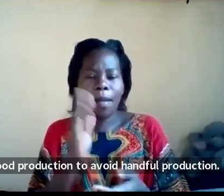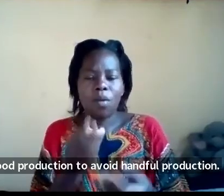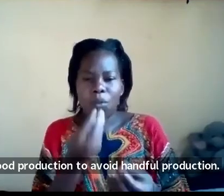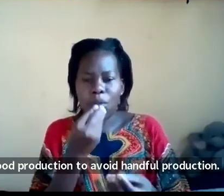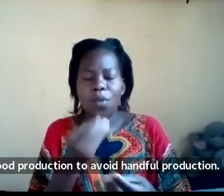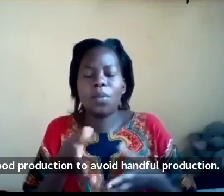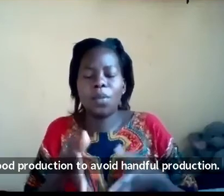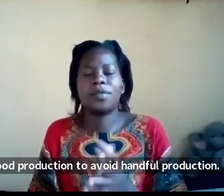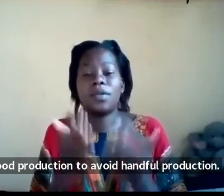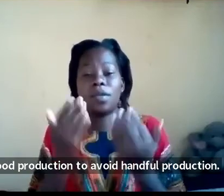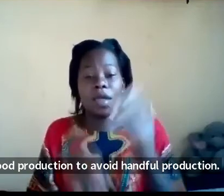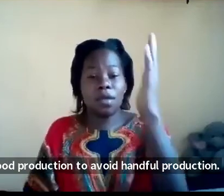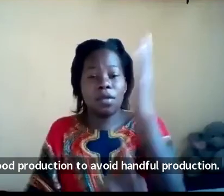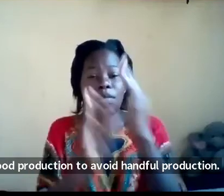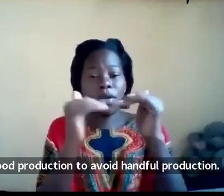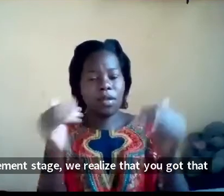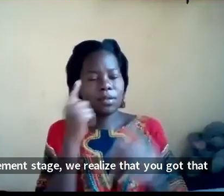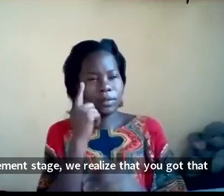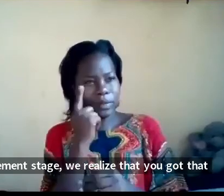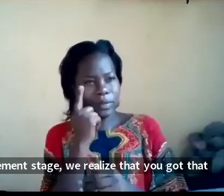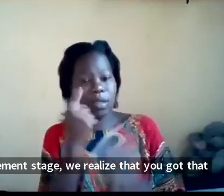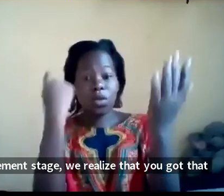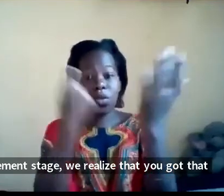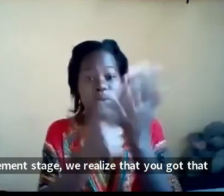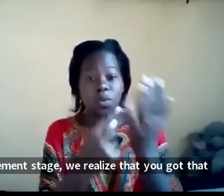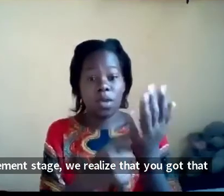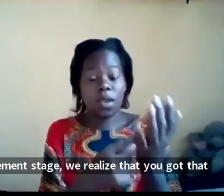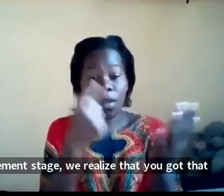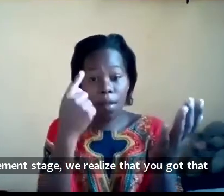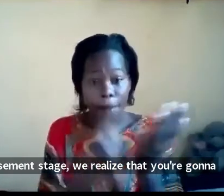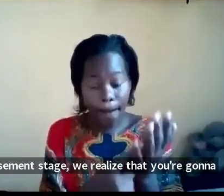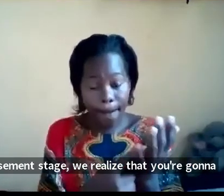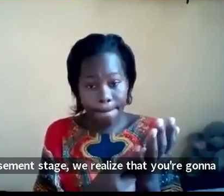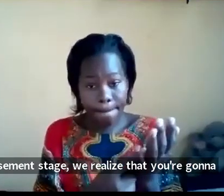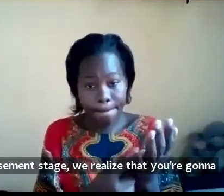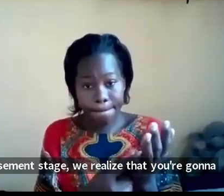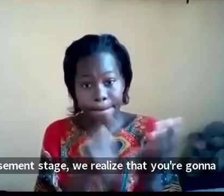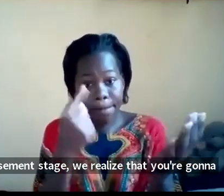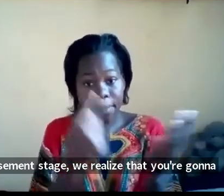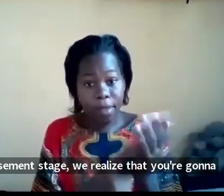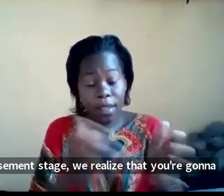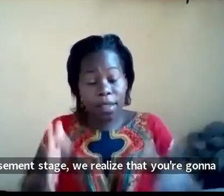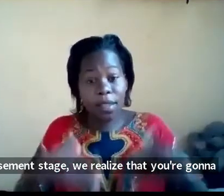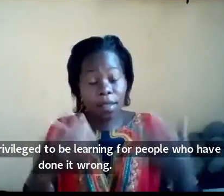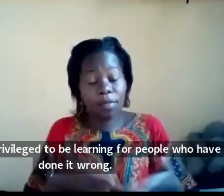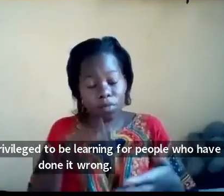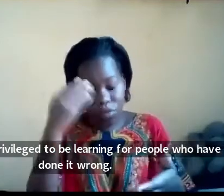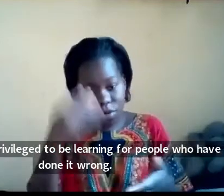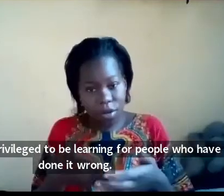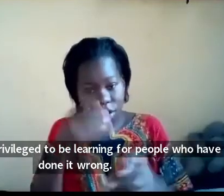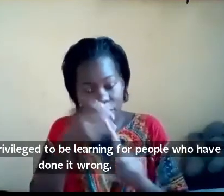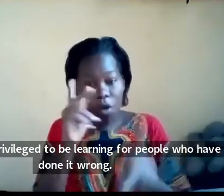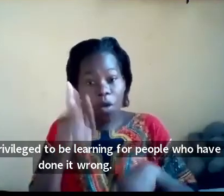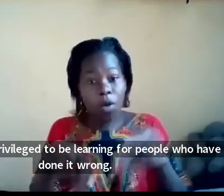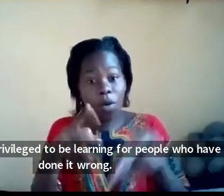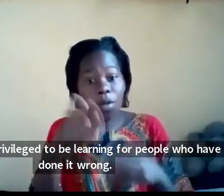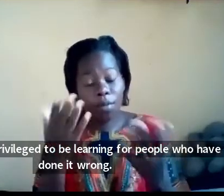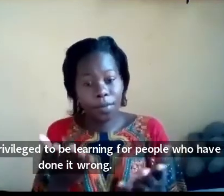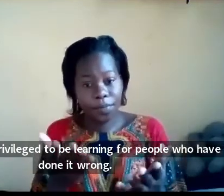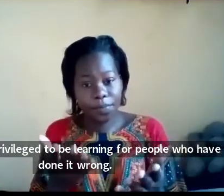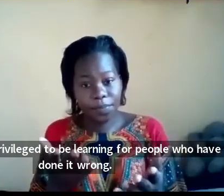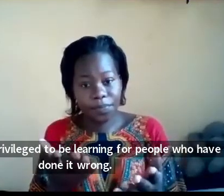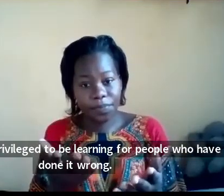stage, we realize that Uganda is actually privileged to be learning from people who have done it wrong, if I may say that. People who